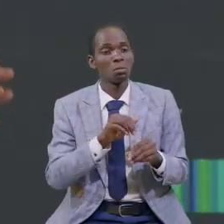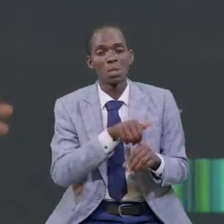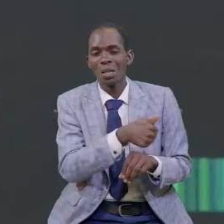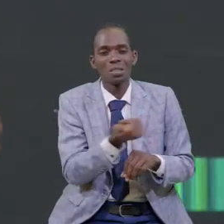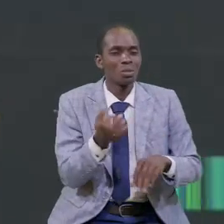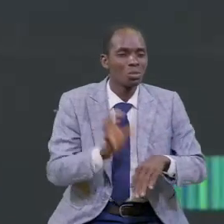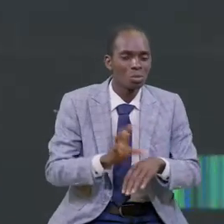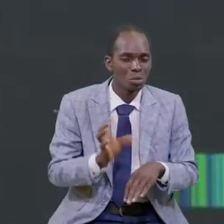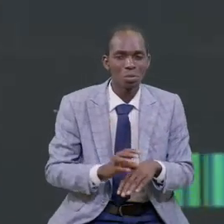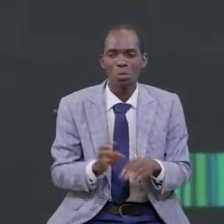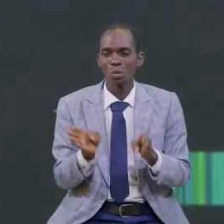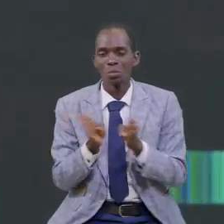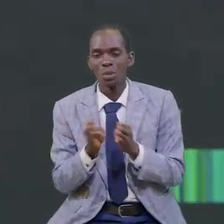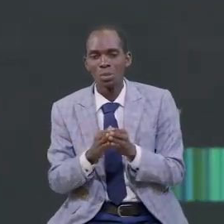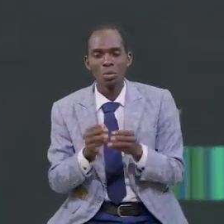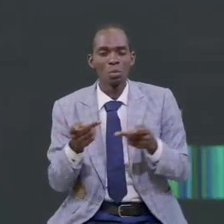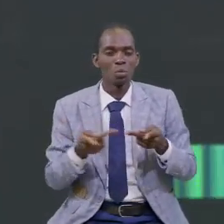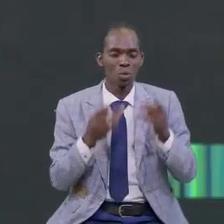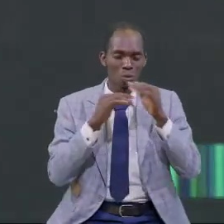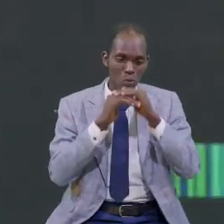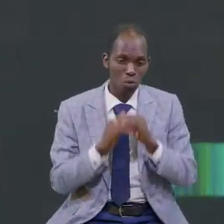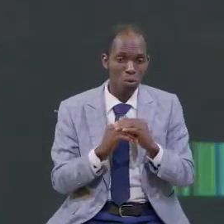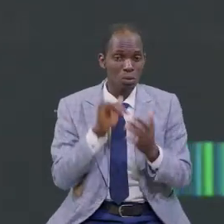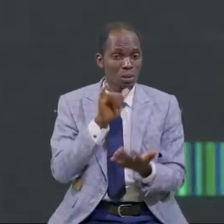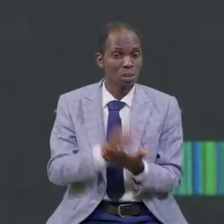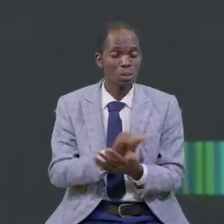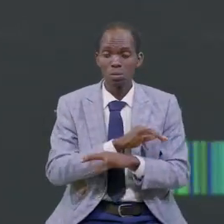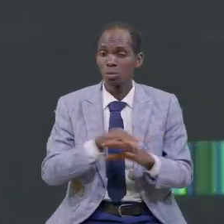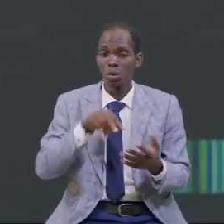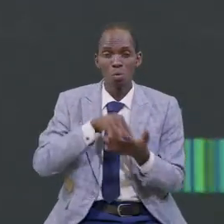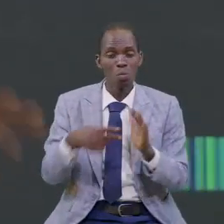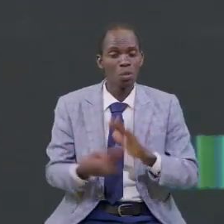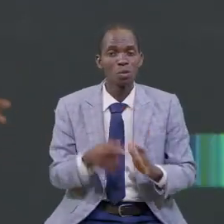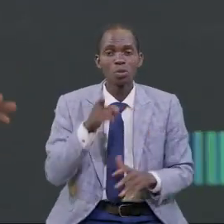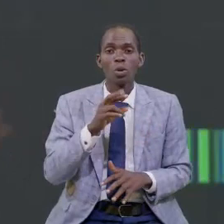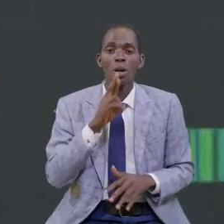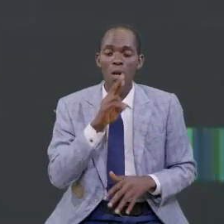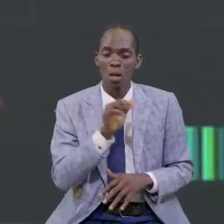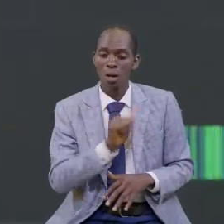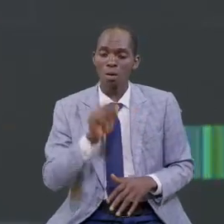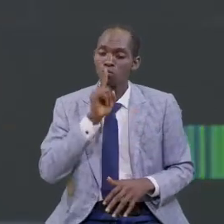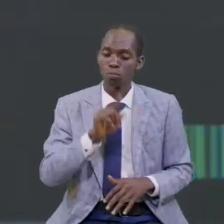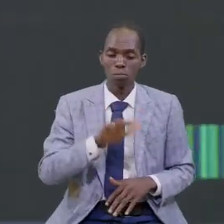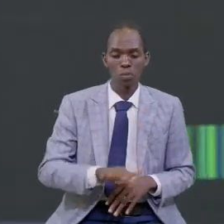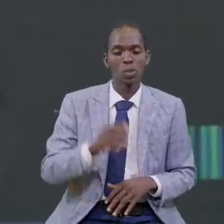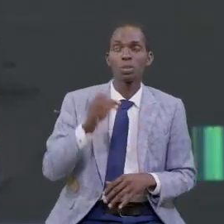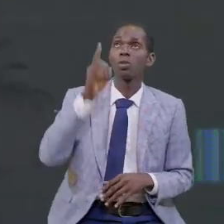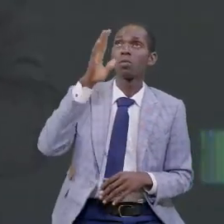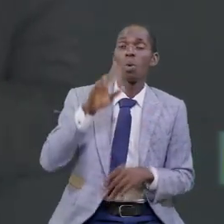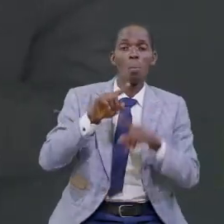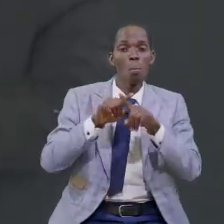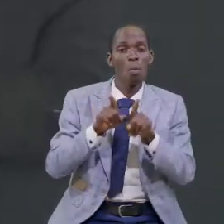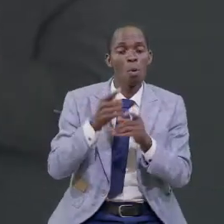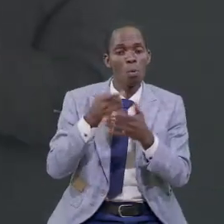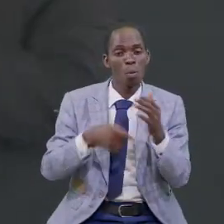make you one of the people of God. What makes you a child of God and what makes you one of his people